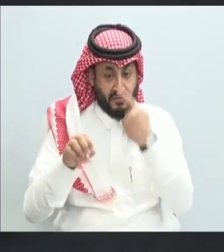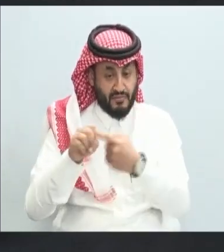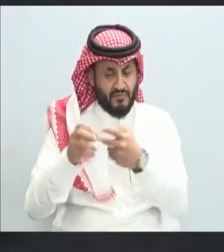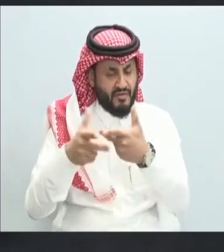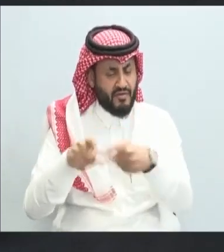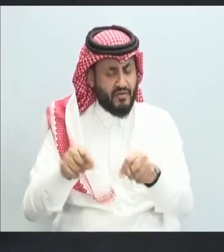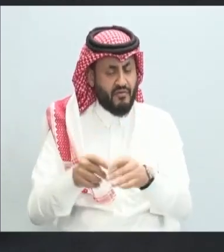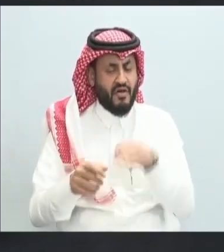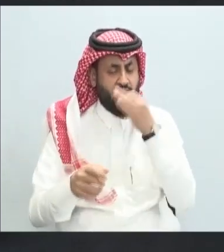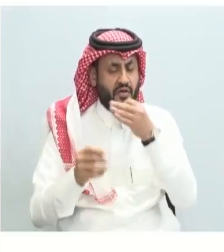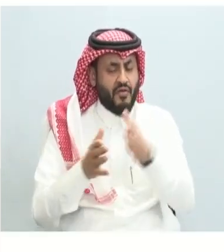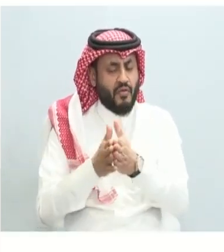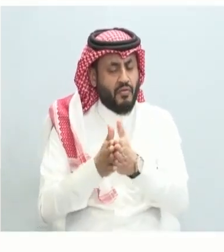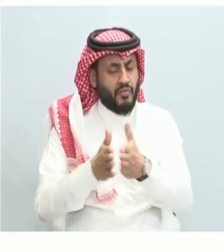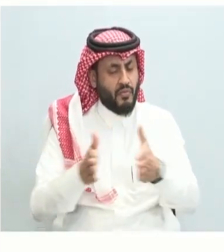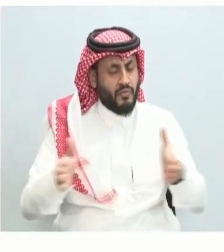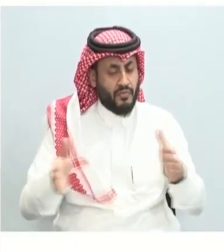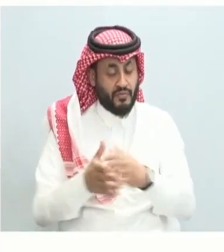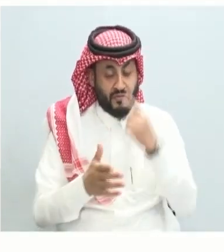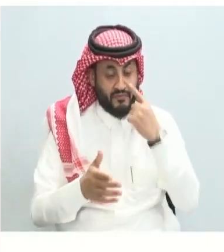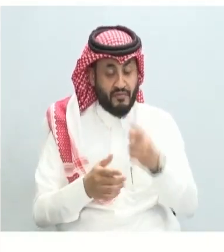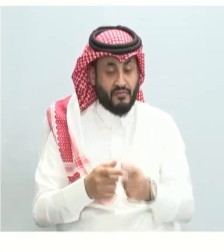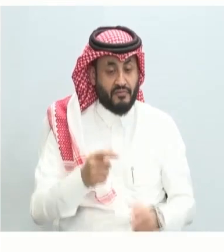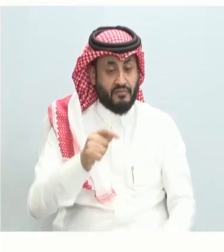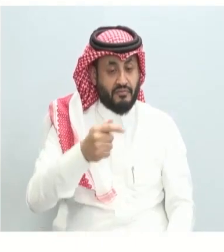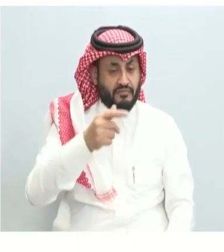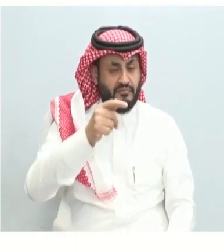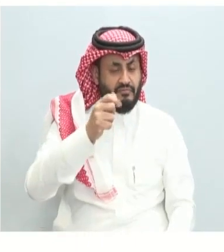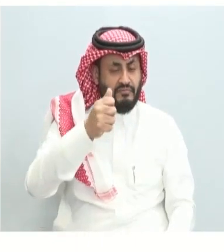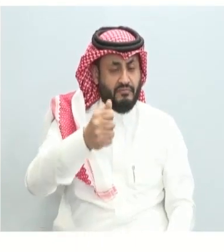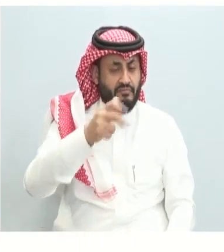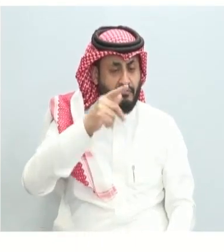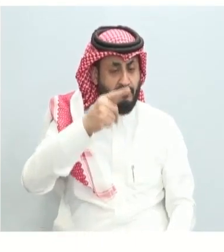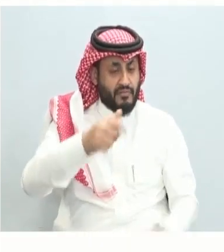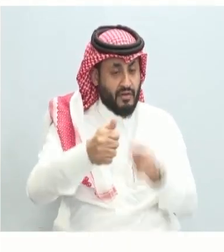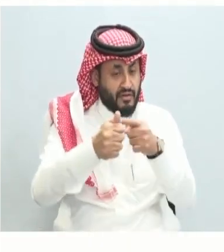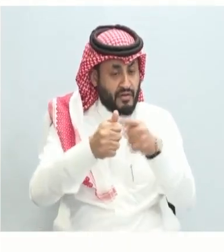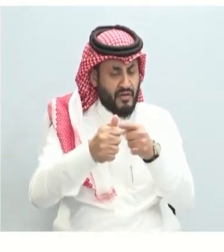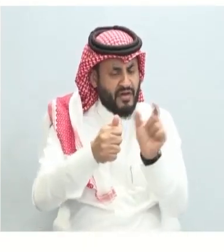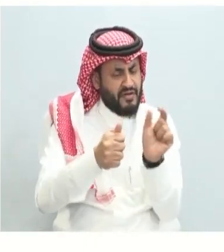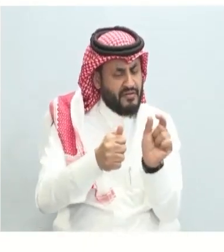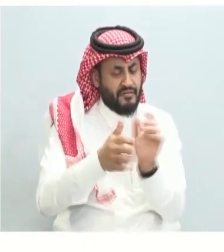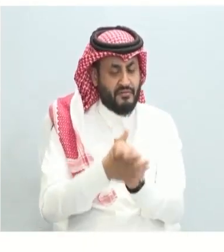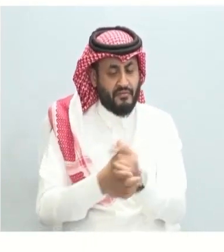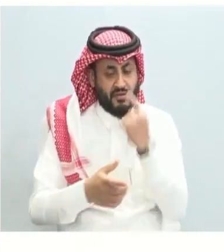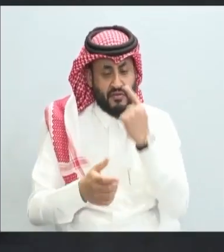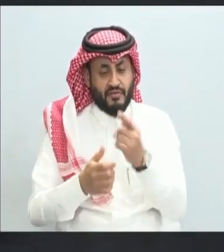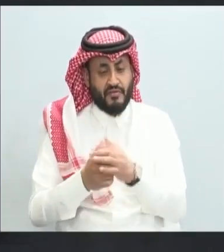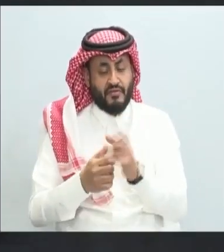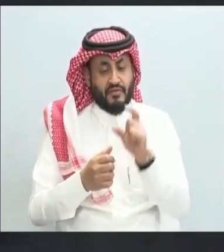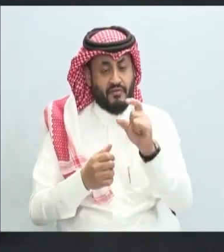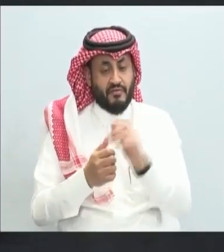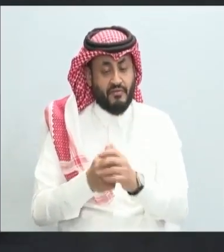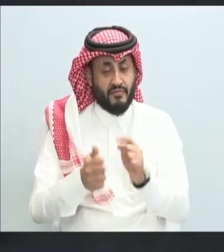example, here we said tap, tap. And here, since we have E, we have